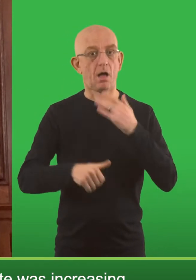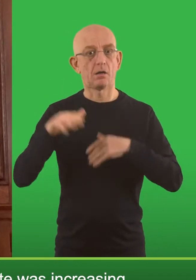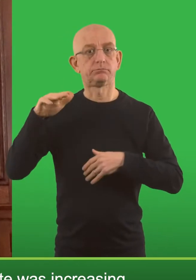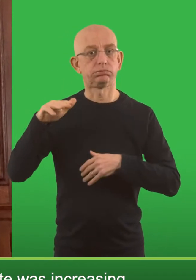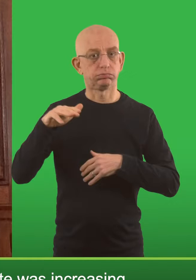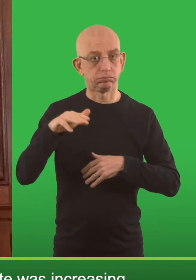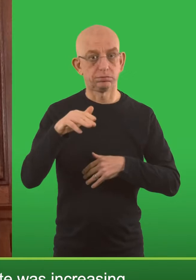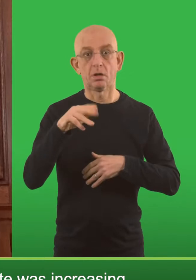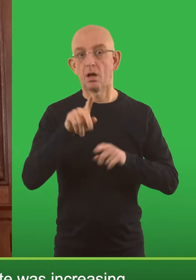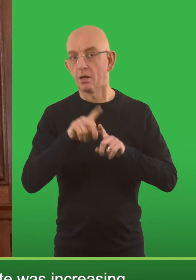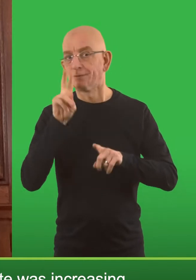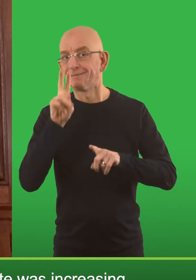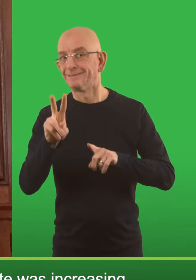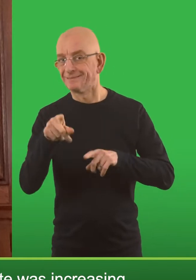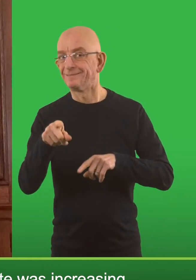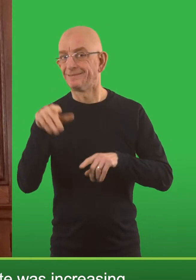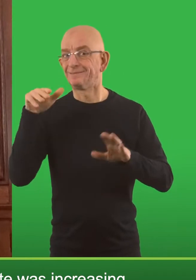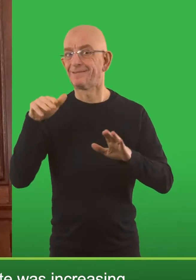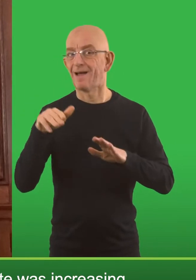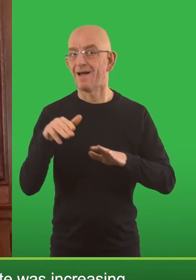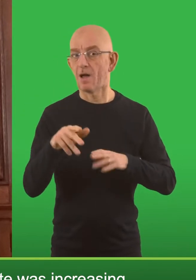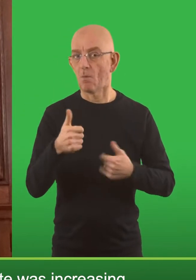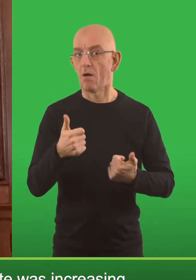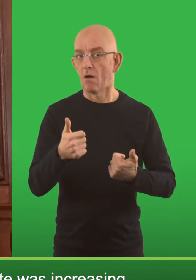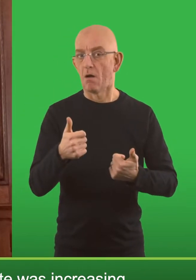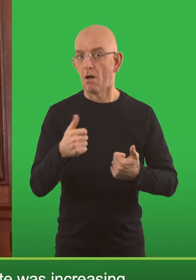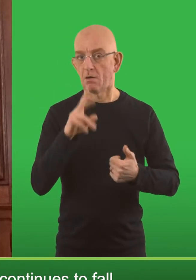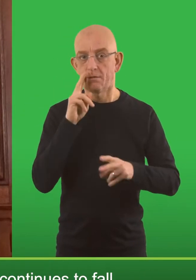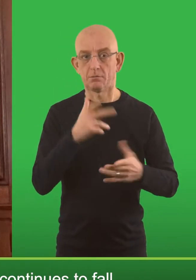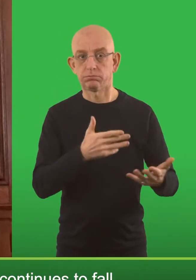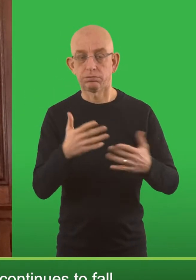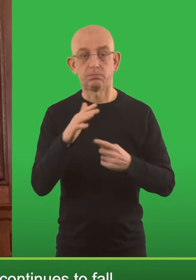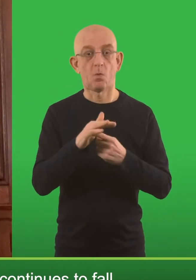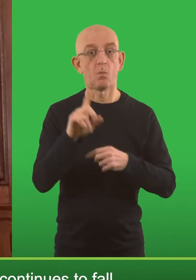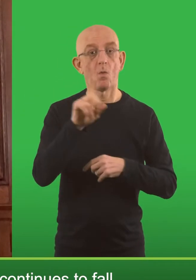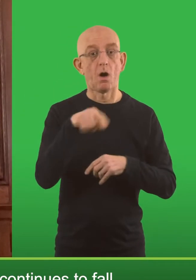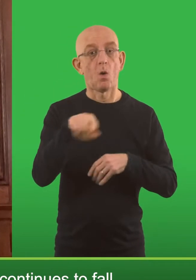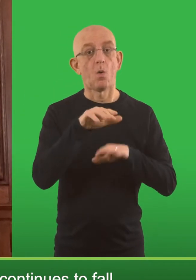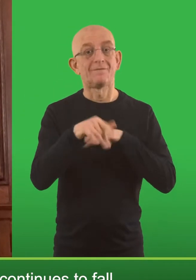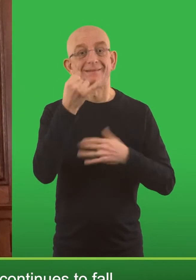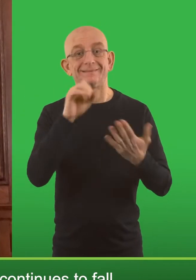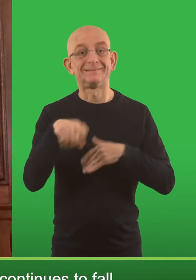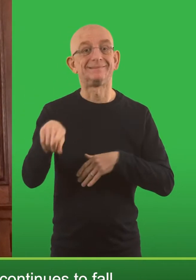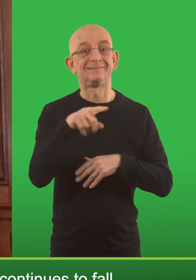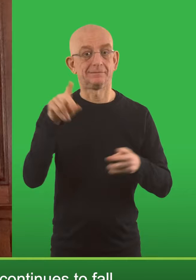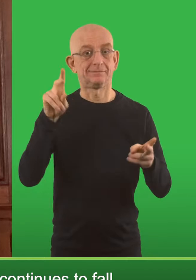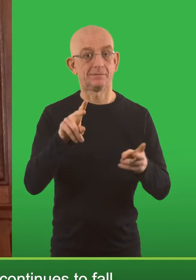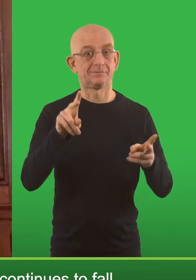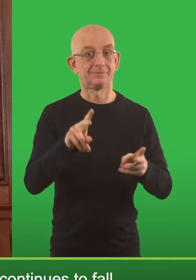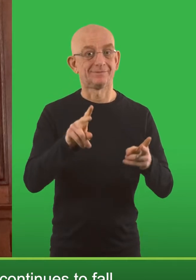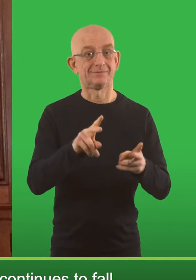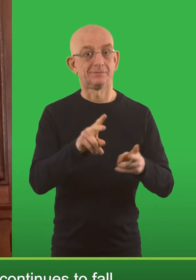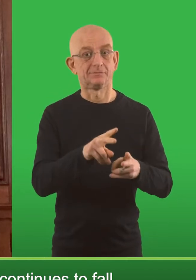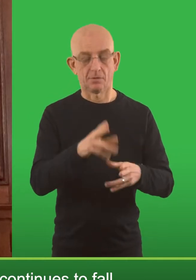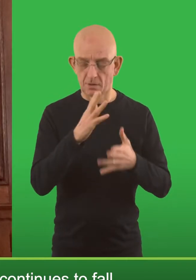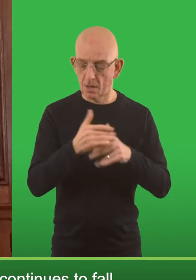34-year-old rate was increasing now and settling, and is also now beginning to go down. And really importantly, the over 60s rate continues to